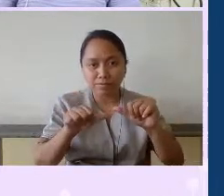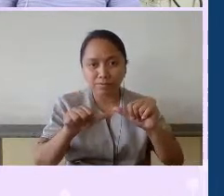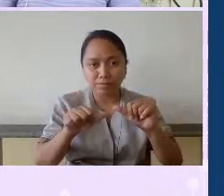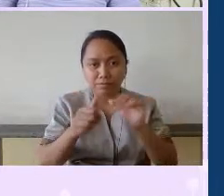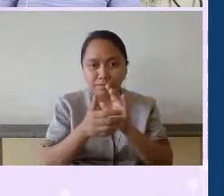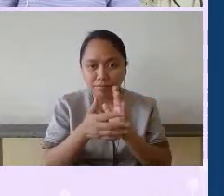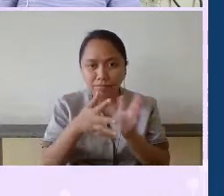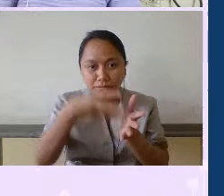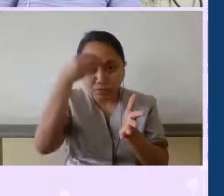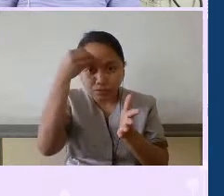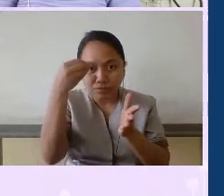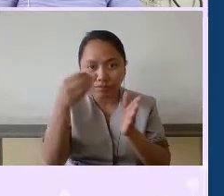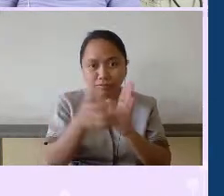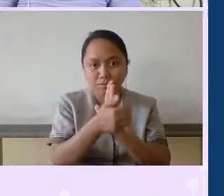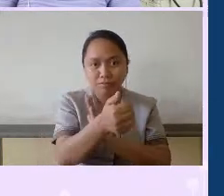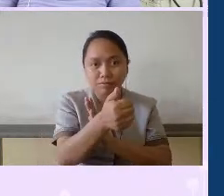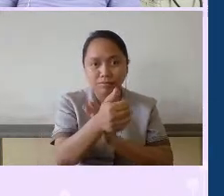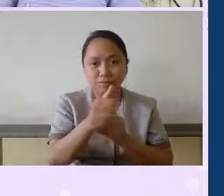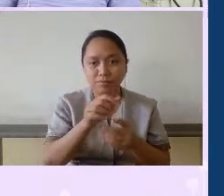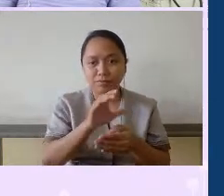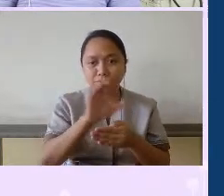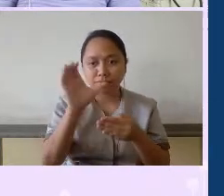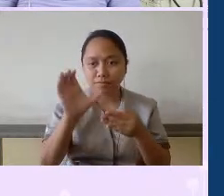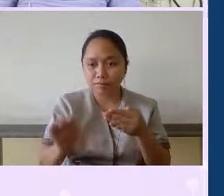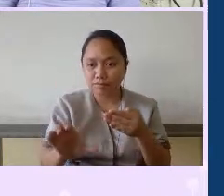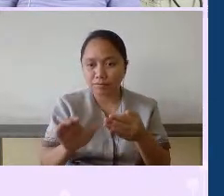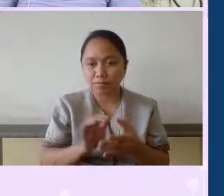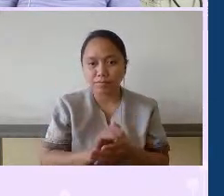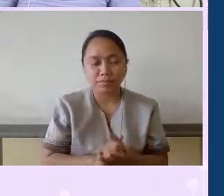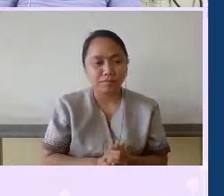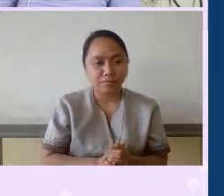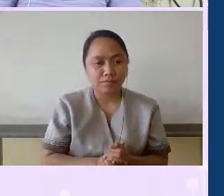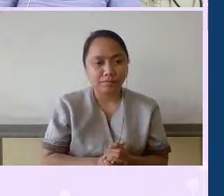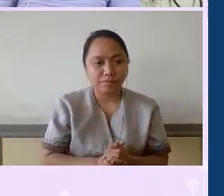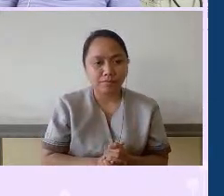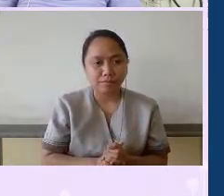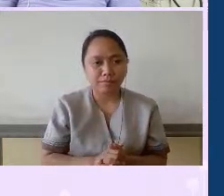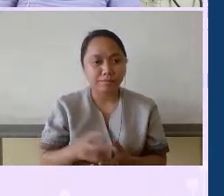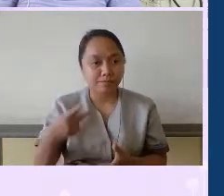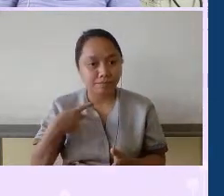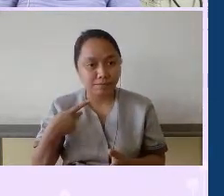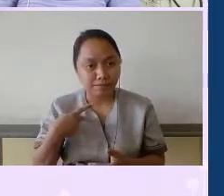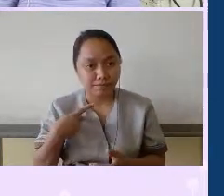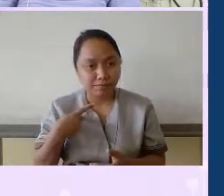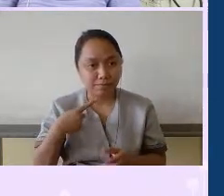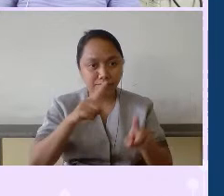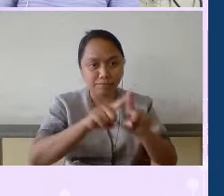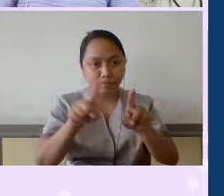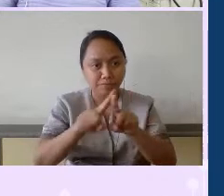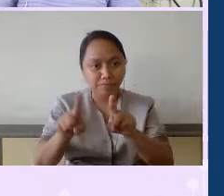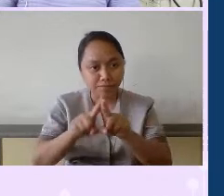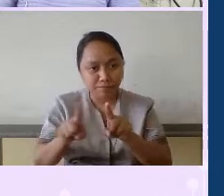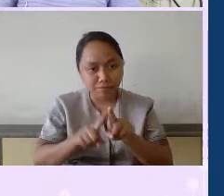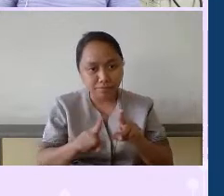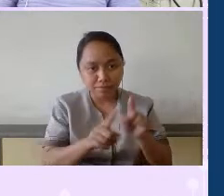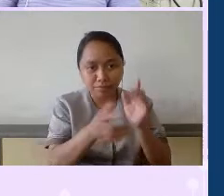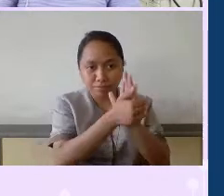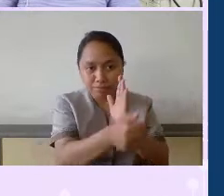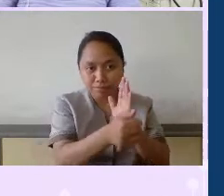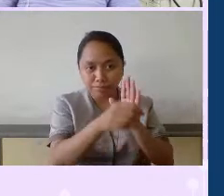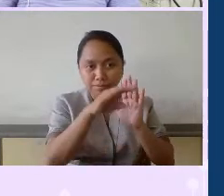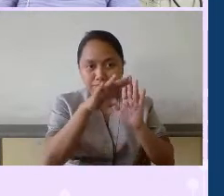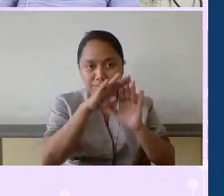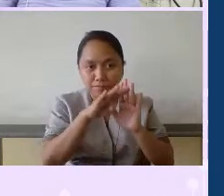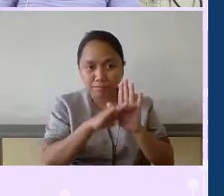ating ini-stress na ang soft skills po demonstrate a candidate's work ethic and character, and it includes